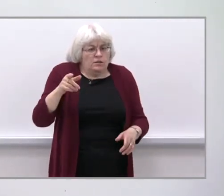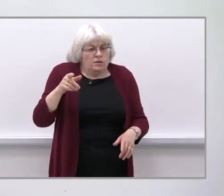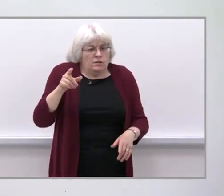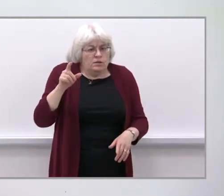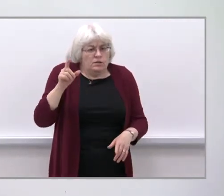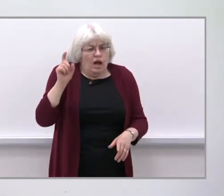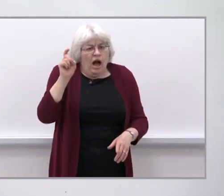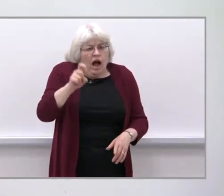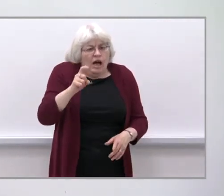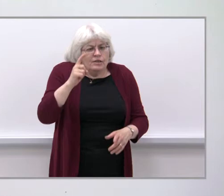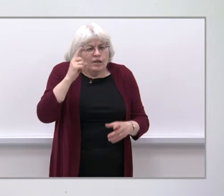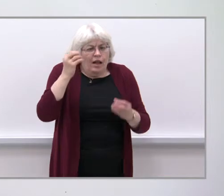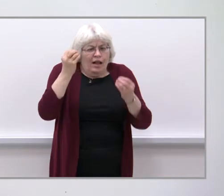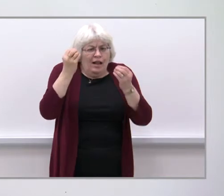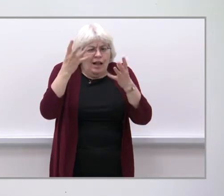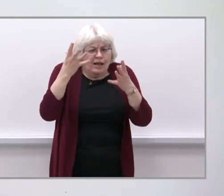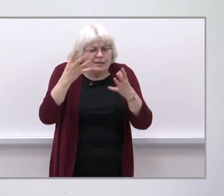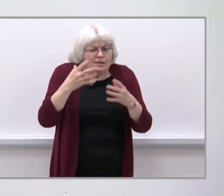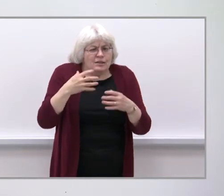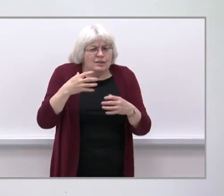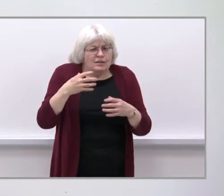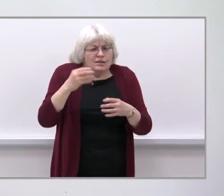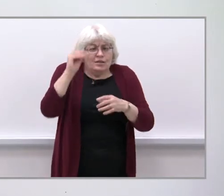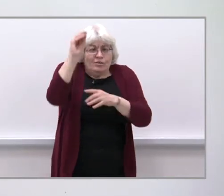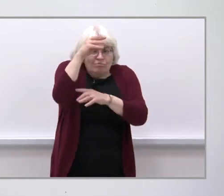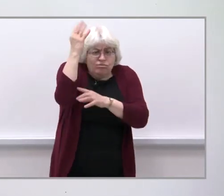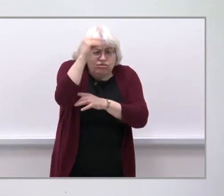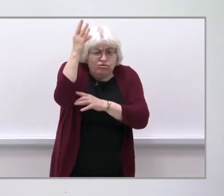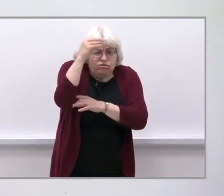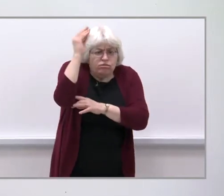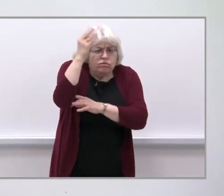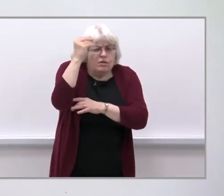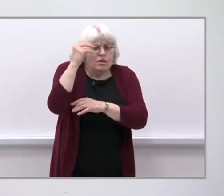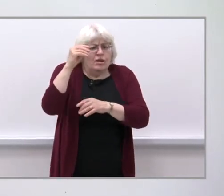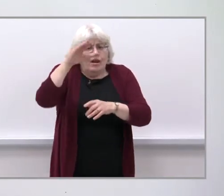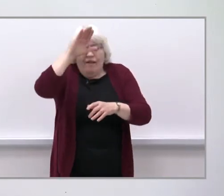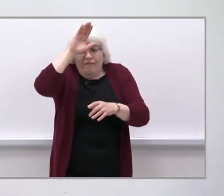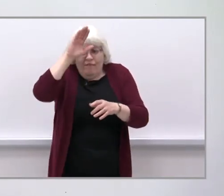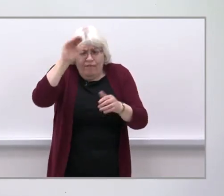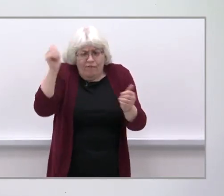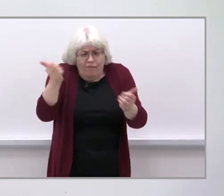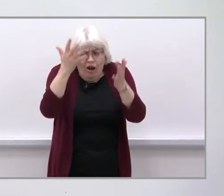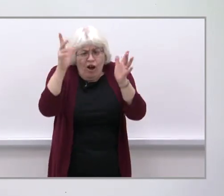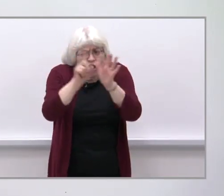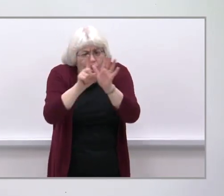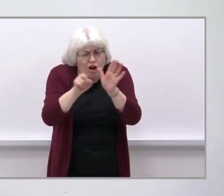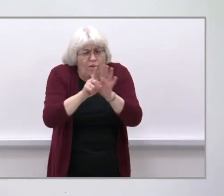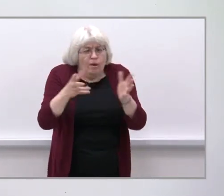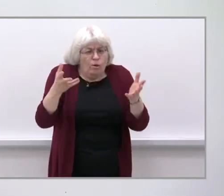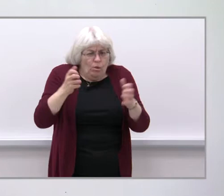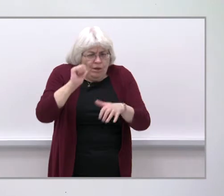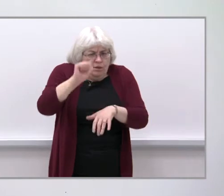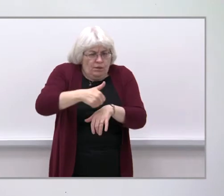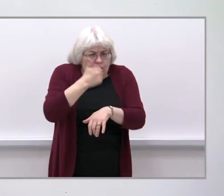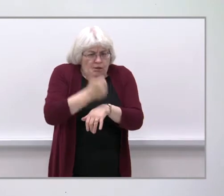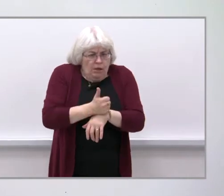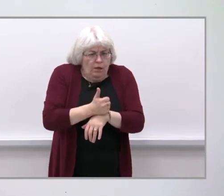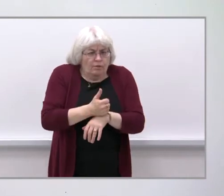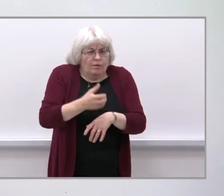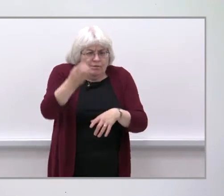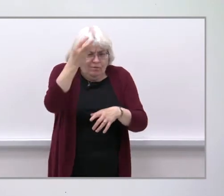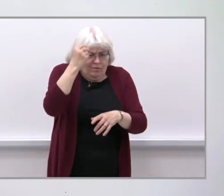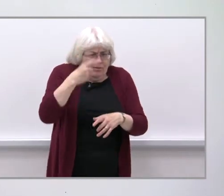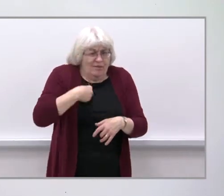And I had asked about the same thing, you know, having flashing strobes for fire alarms, for